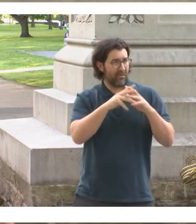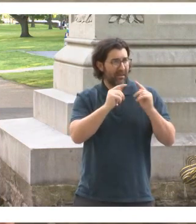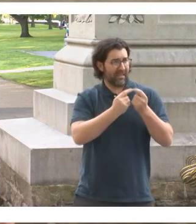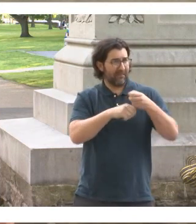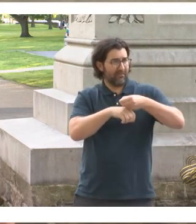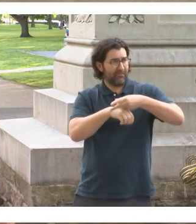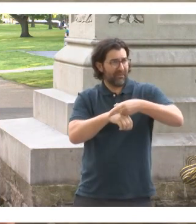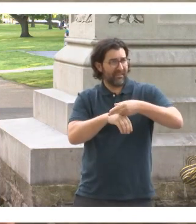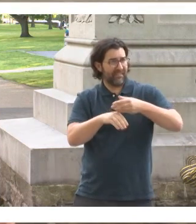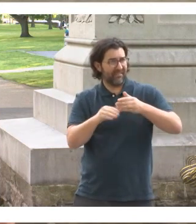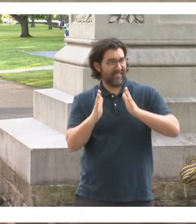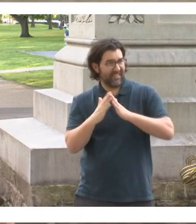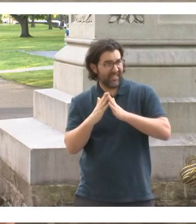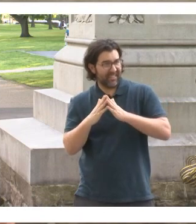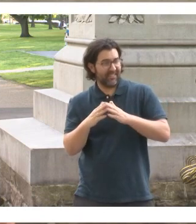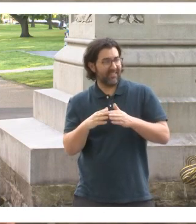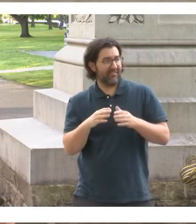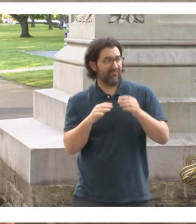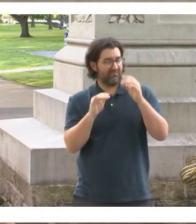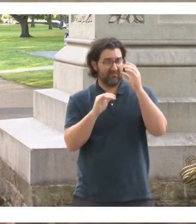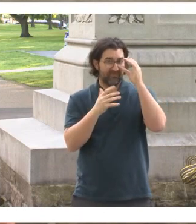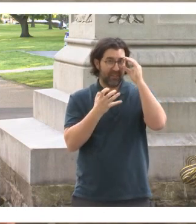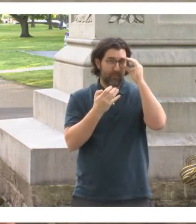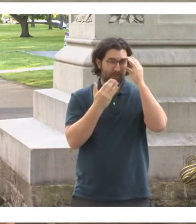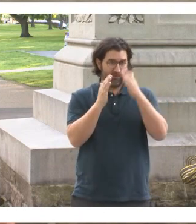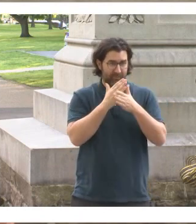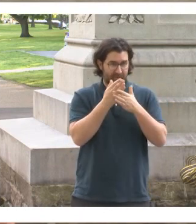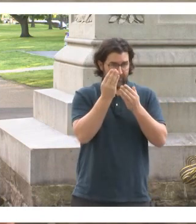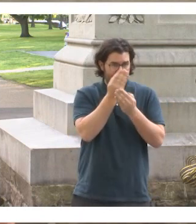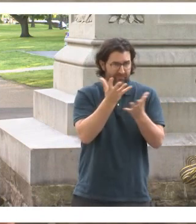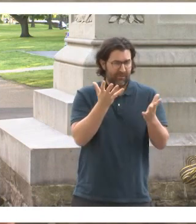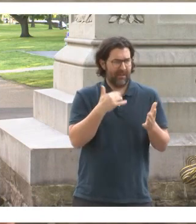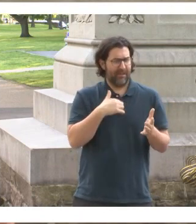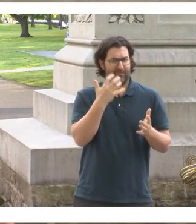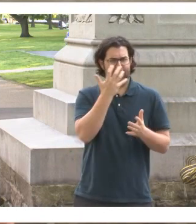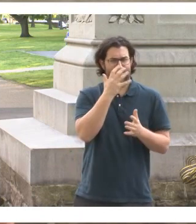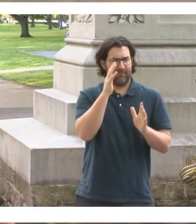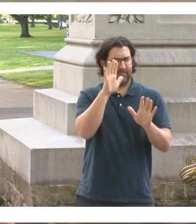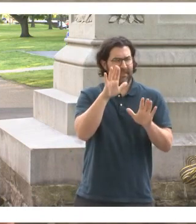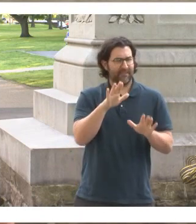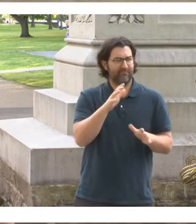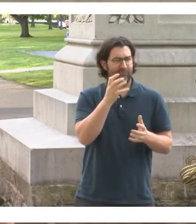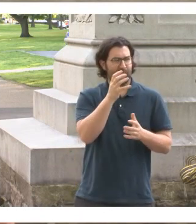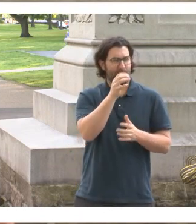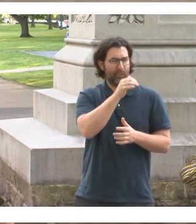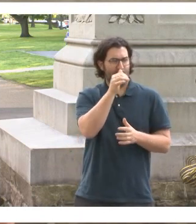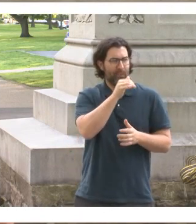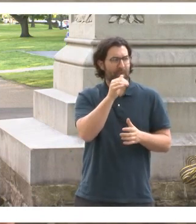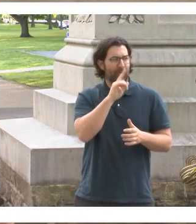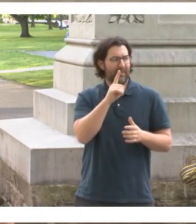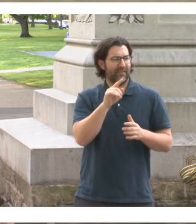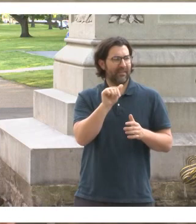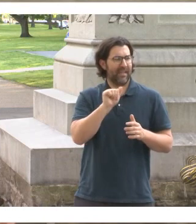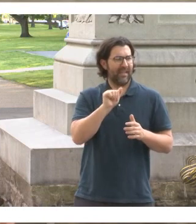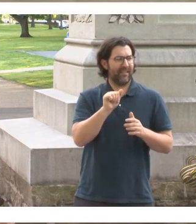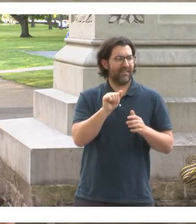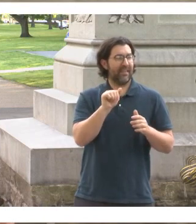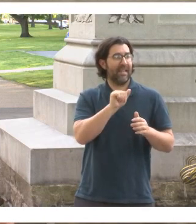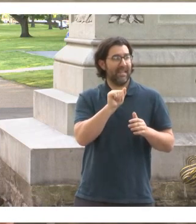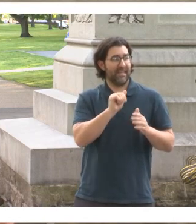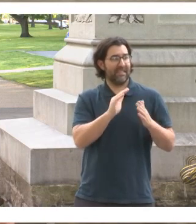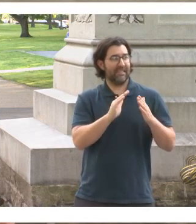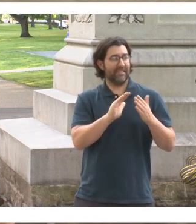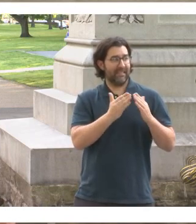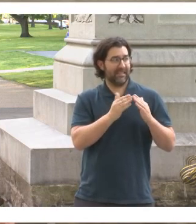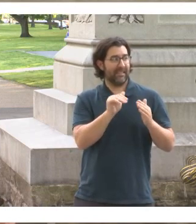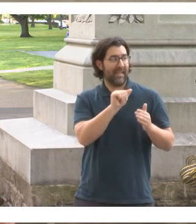beat the city? And so I wanted to share that because that was amazing to me, that Allegheny, what was it called?